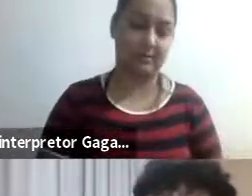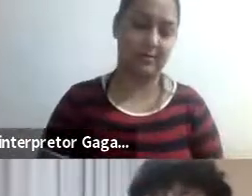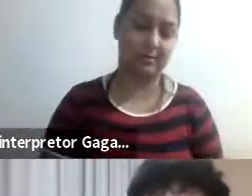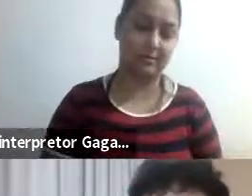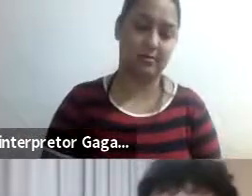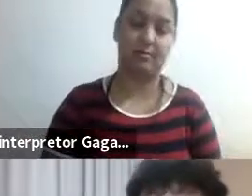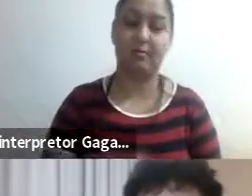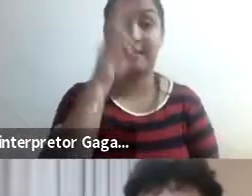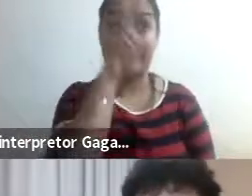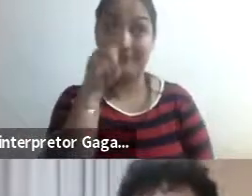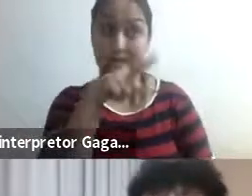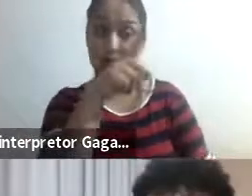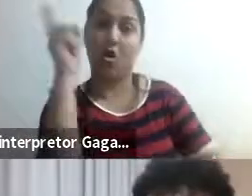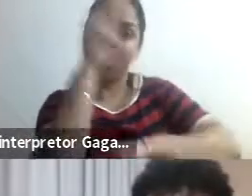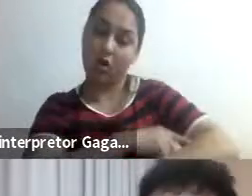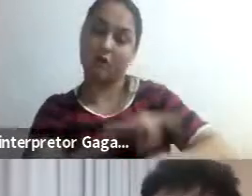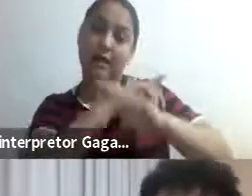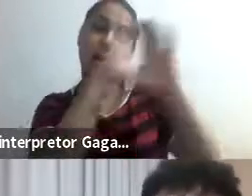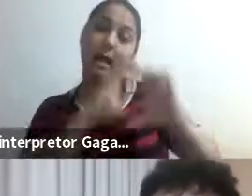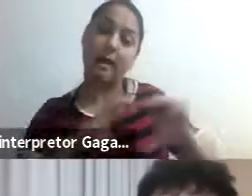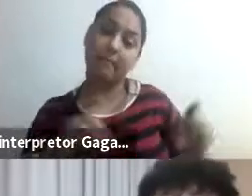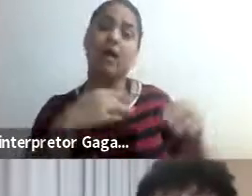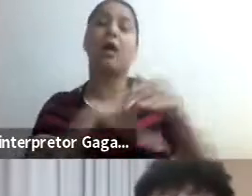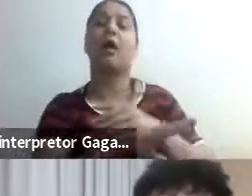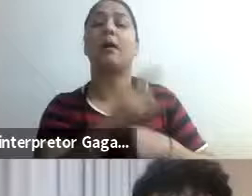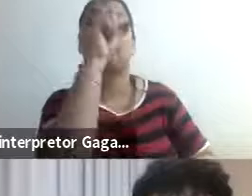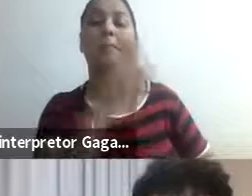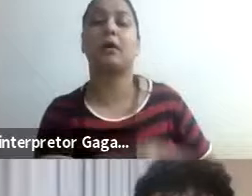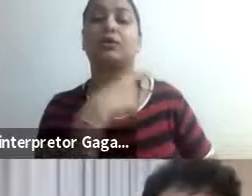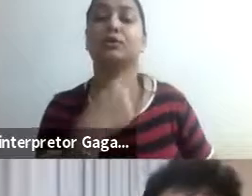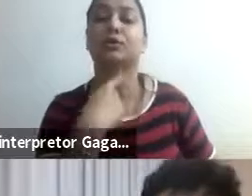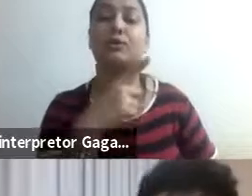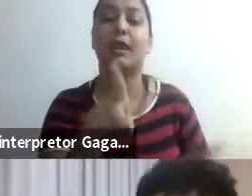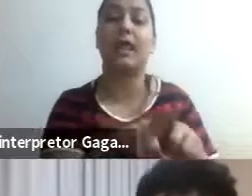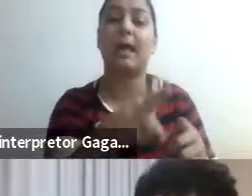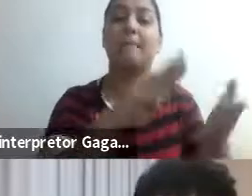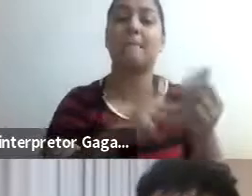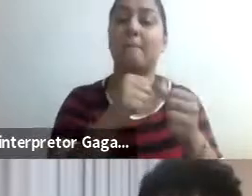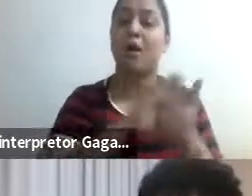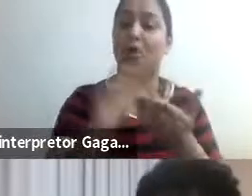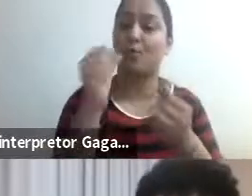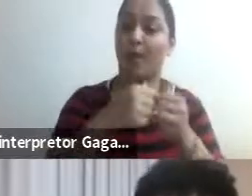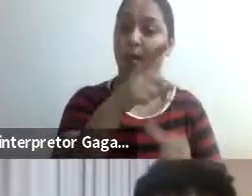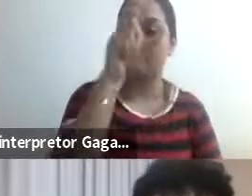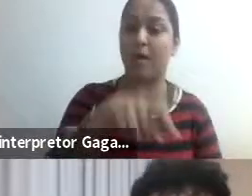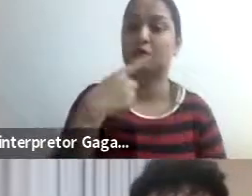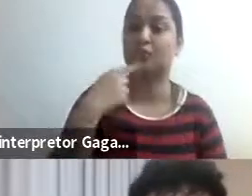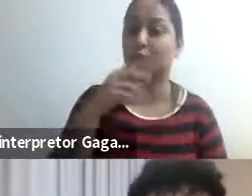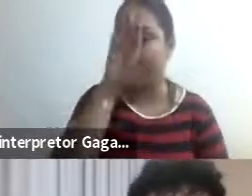she paints are always accompanied by a human, a mahout. So, or a rider or a handler or